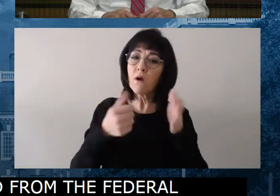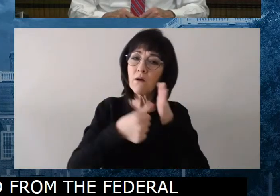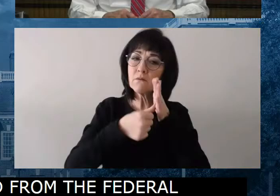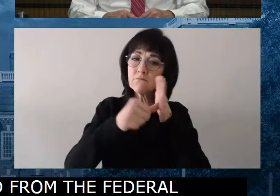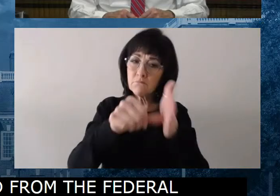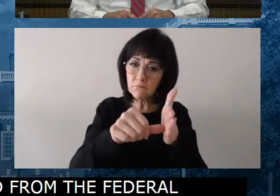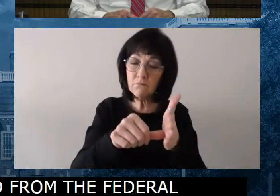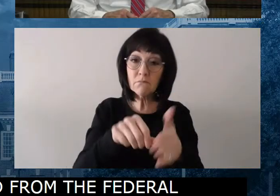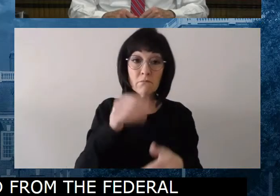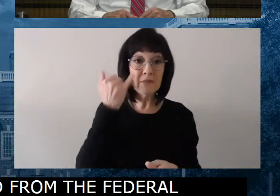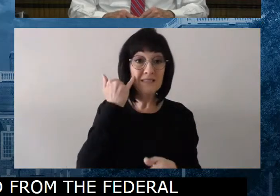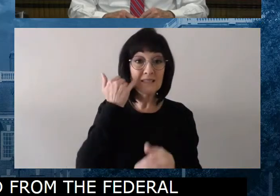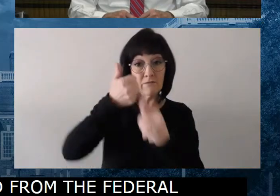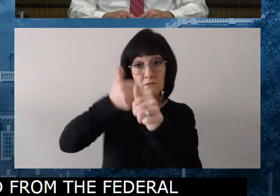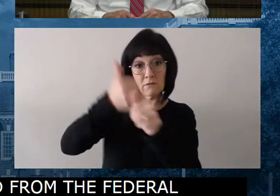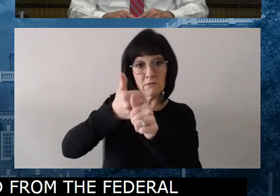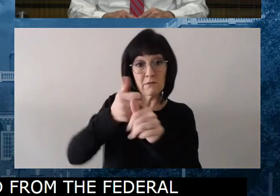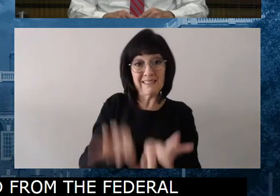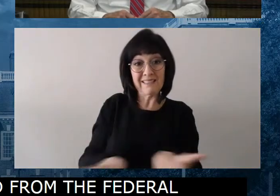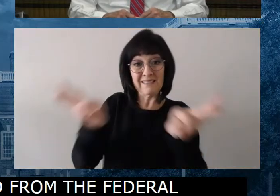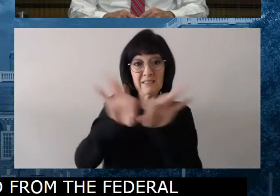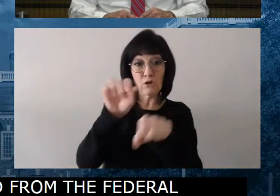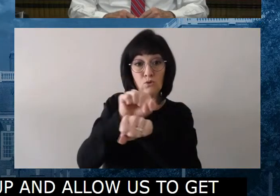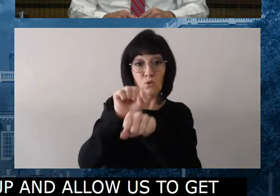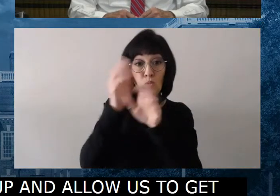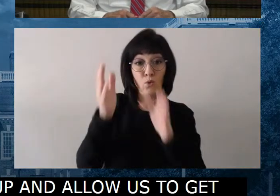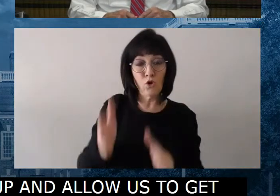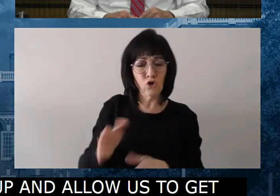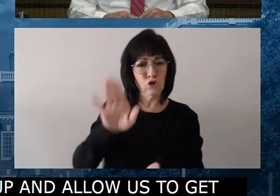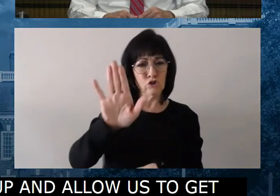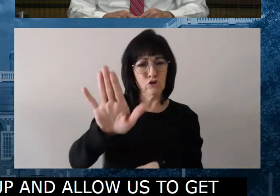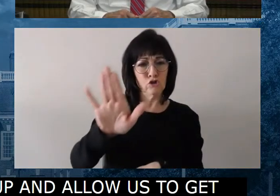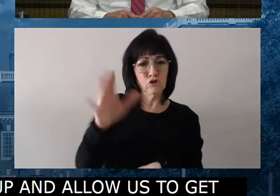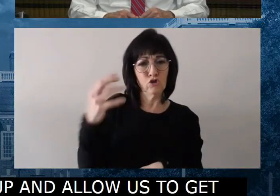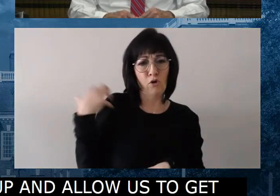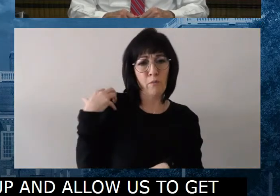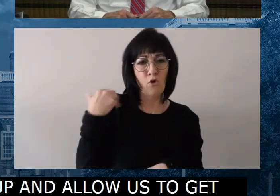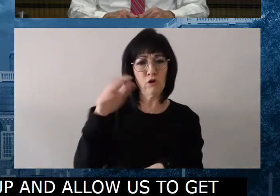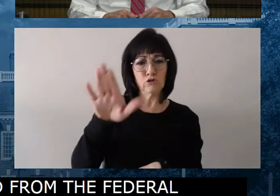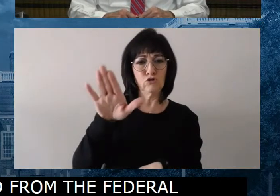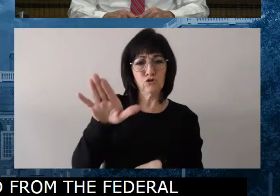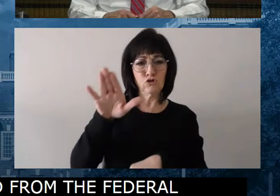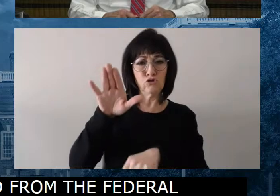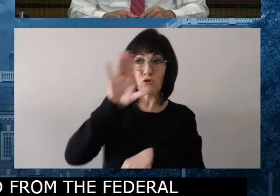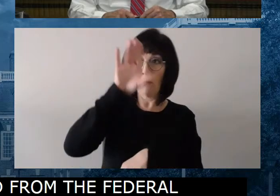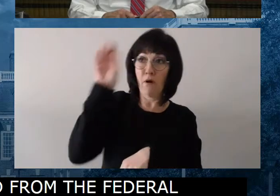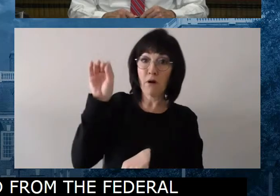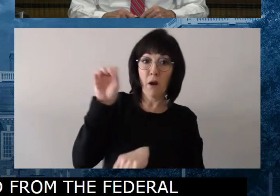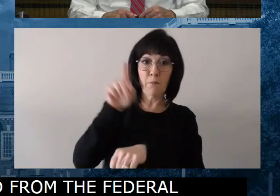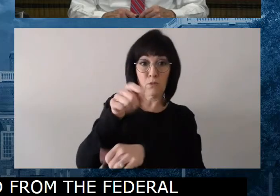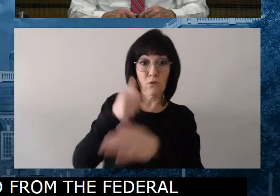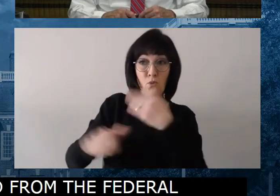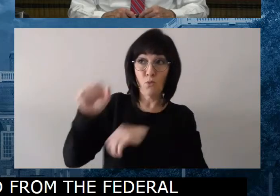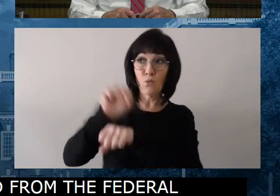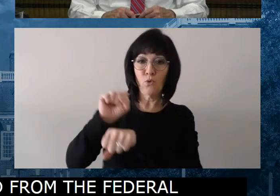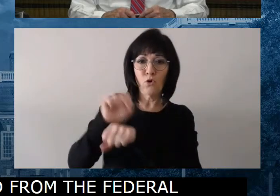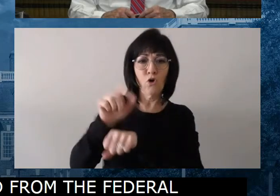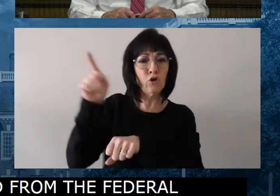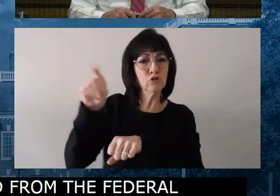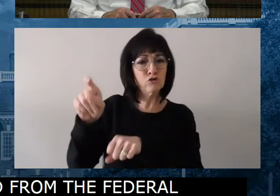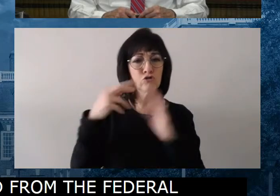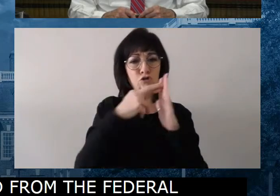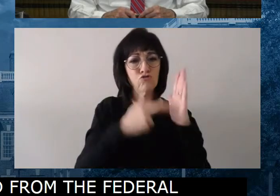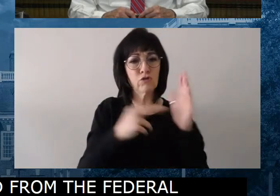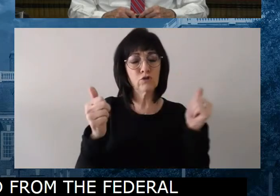should be signed up with the state. I think we have quite a number of employers signed up, and we feed